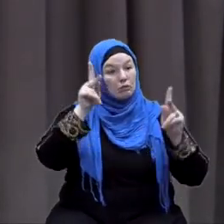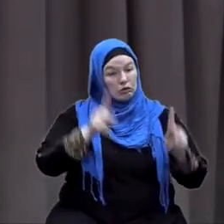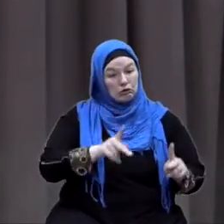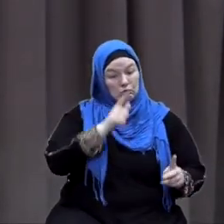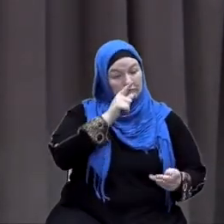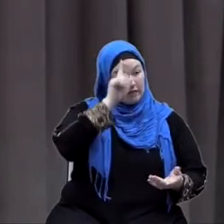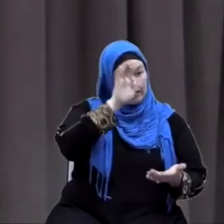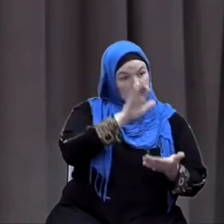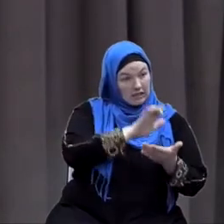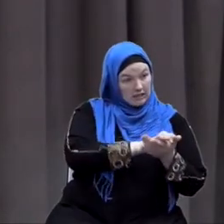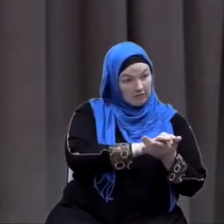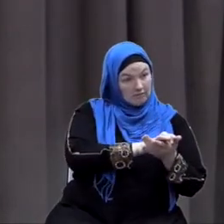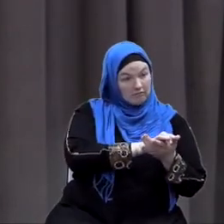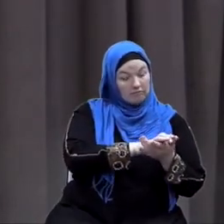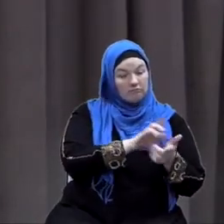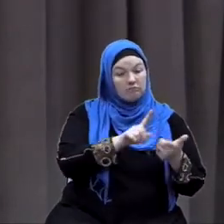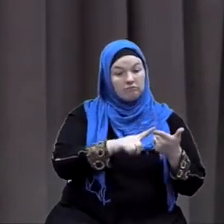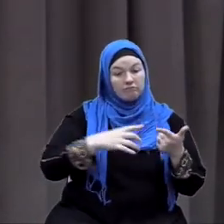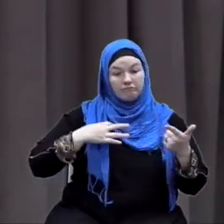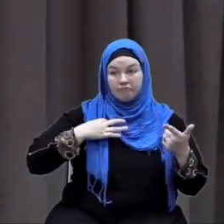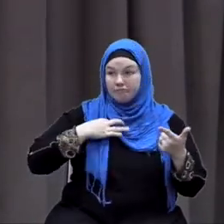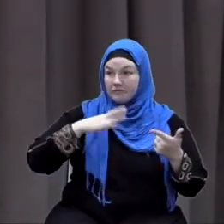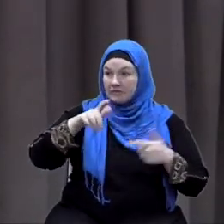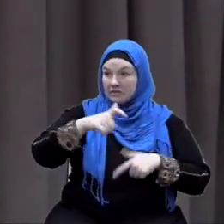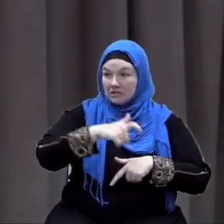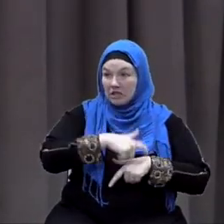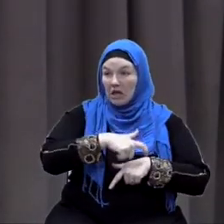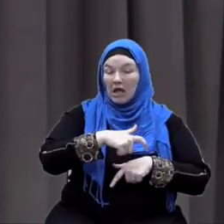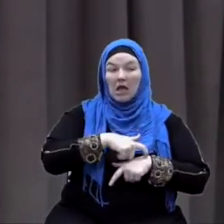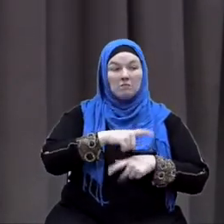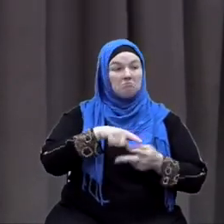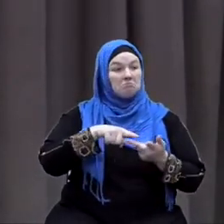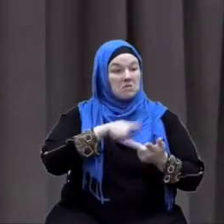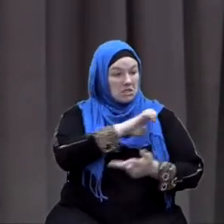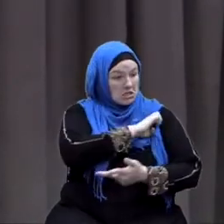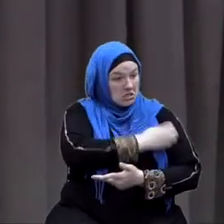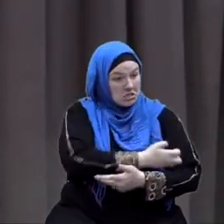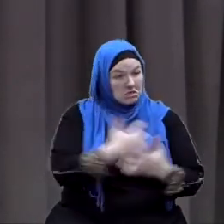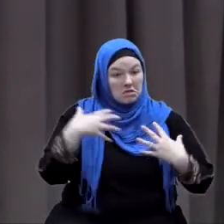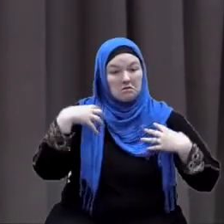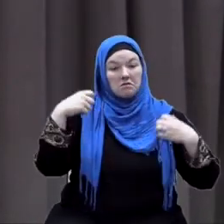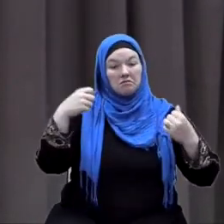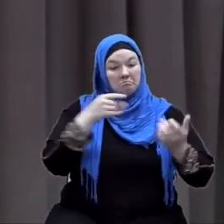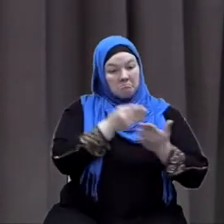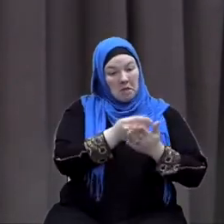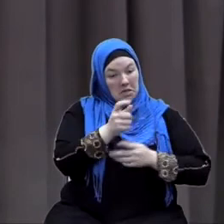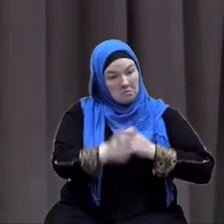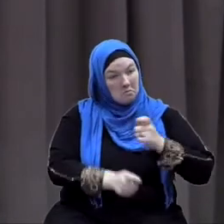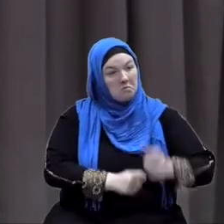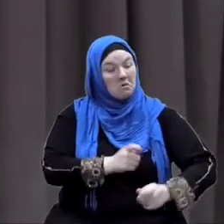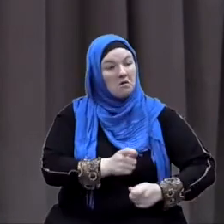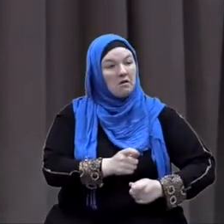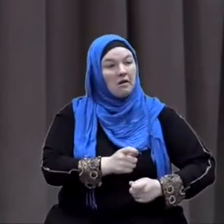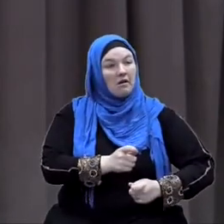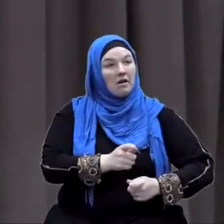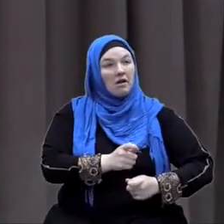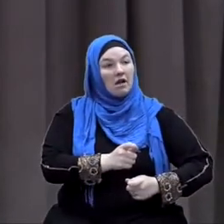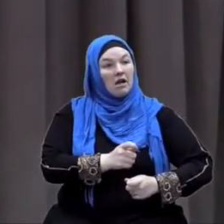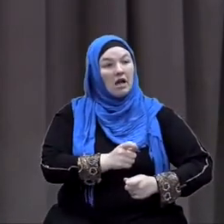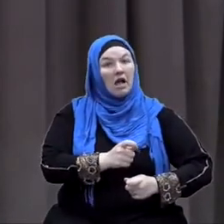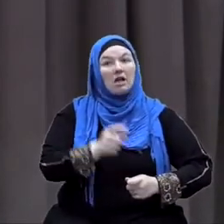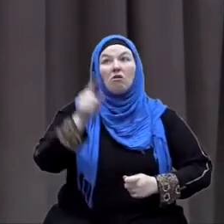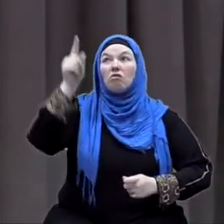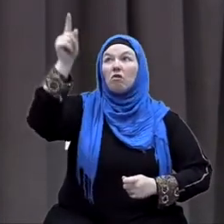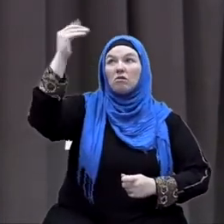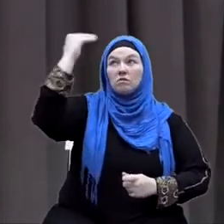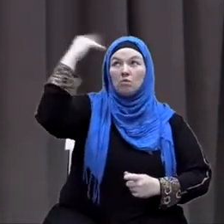and gives, volunteers, gives out of his time, his energy, his resources, and he fears Allah subhanahu wa